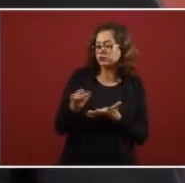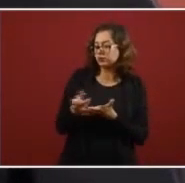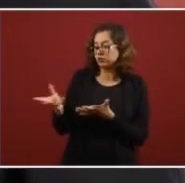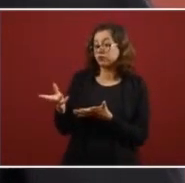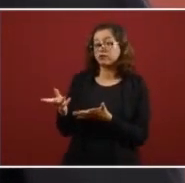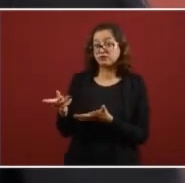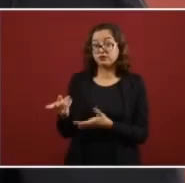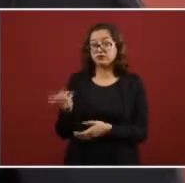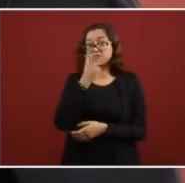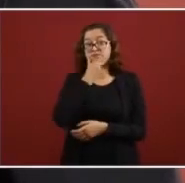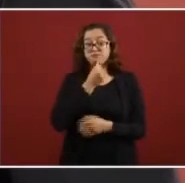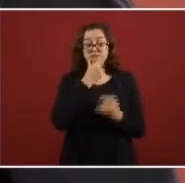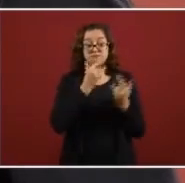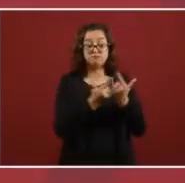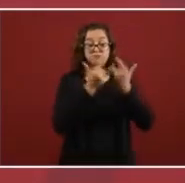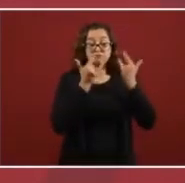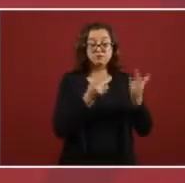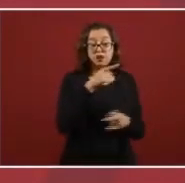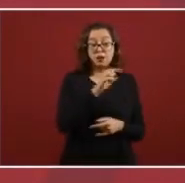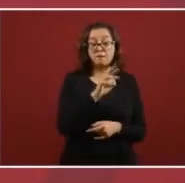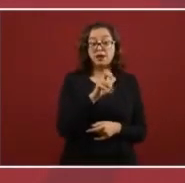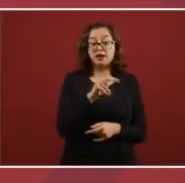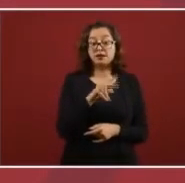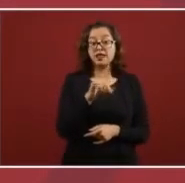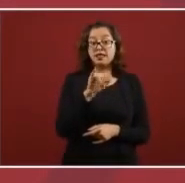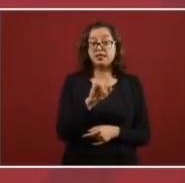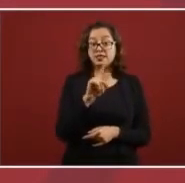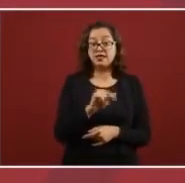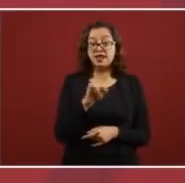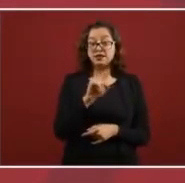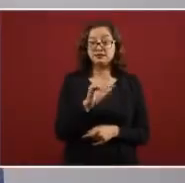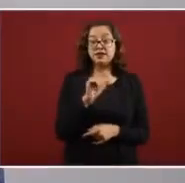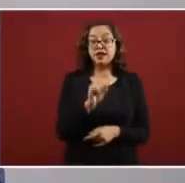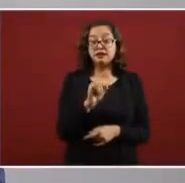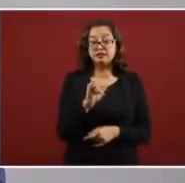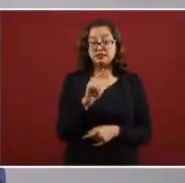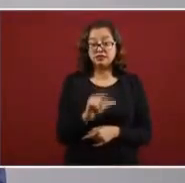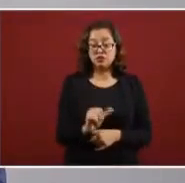Bernal Díaz del Castillo, it was during the days of